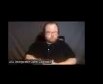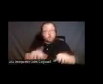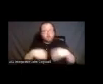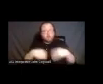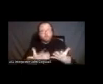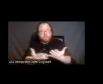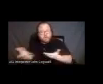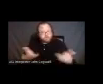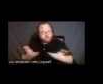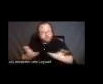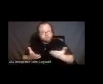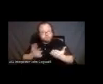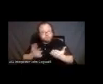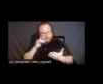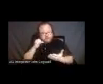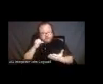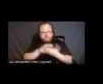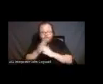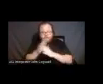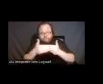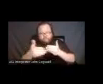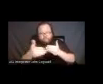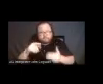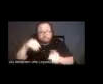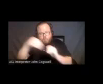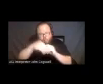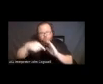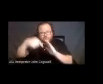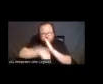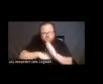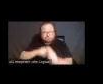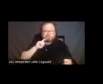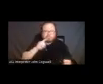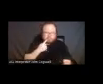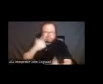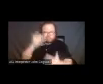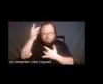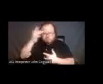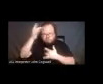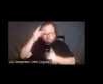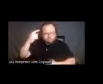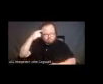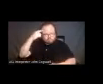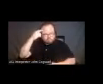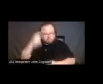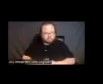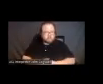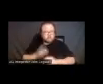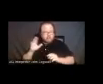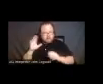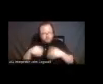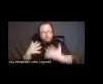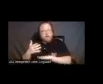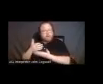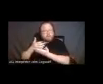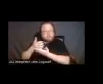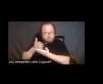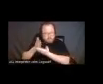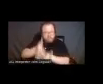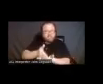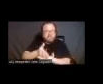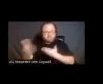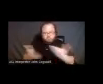the onset of a serious mental illness. PEI can also fund early intervention services for people with